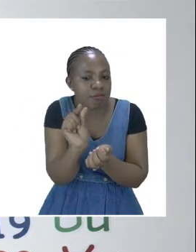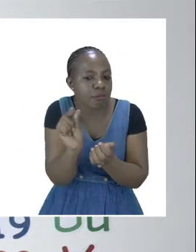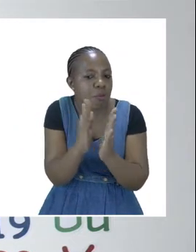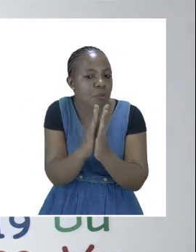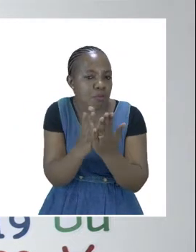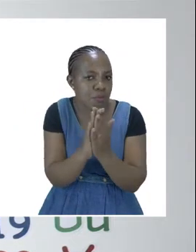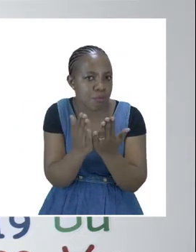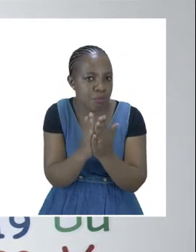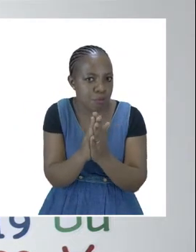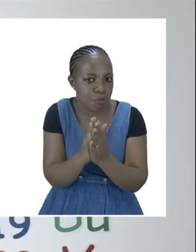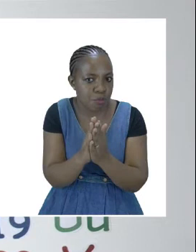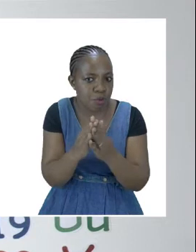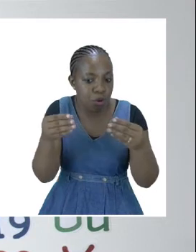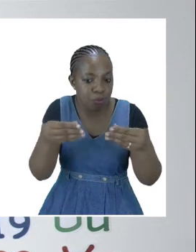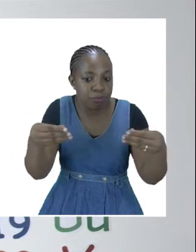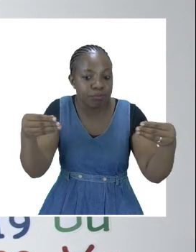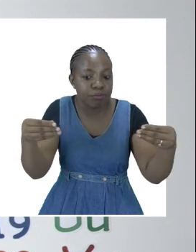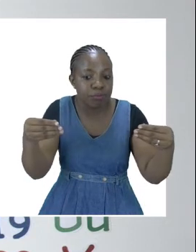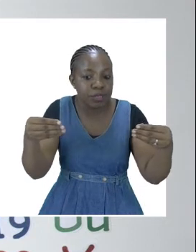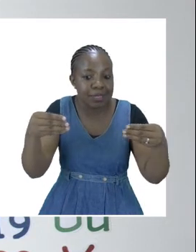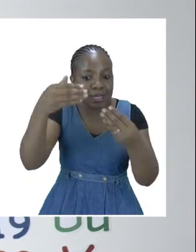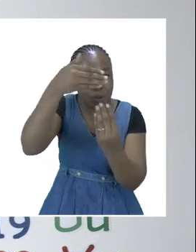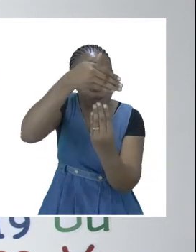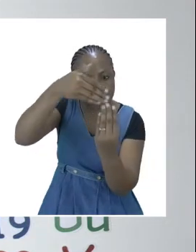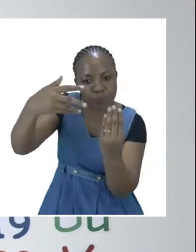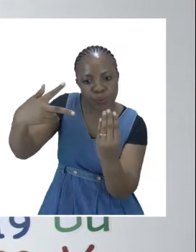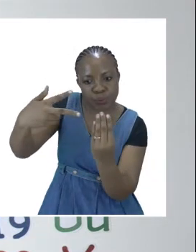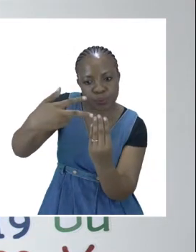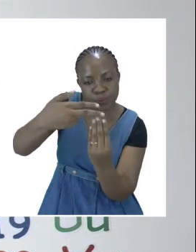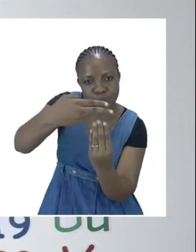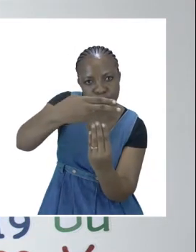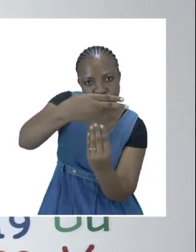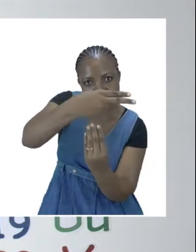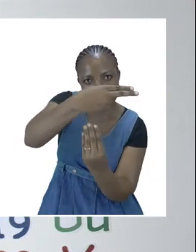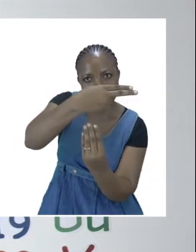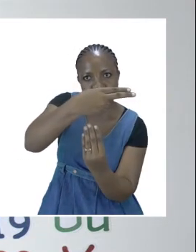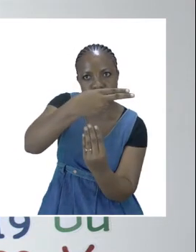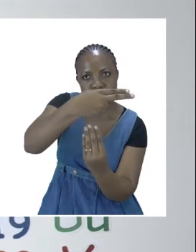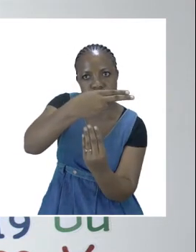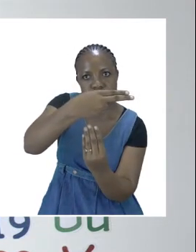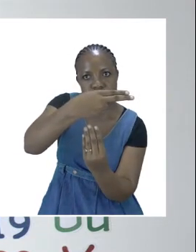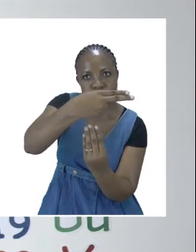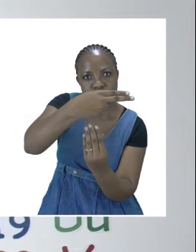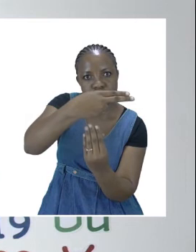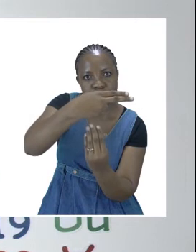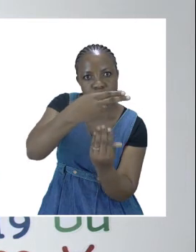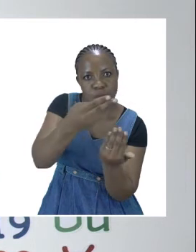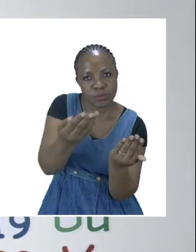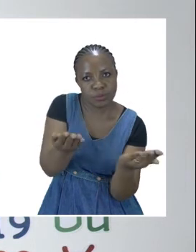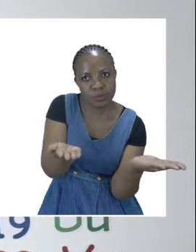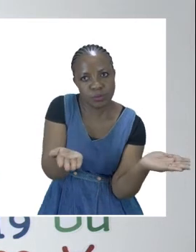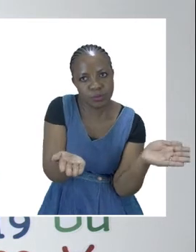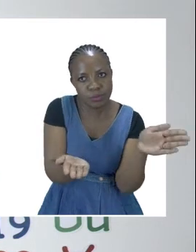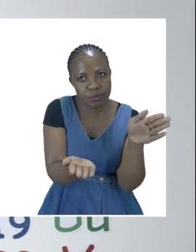booklet. Please cut the top of the lesson booklet with a pair of scissors and fold